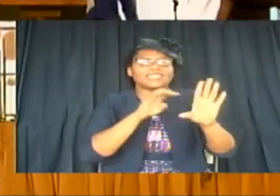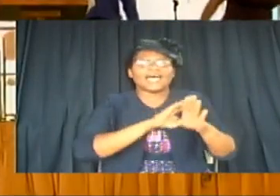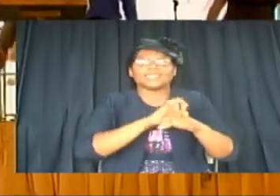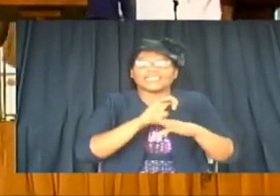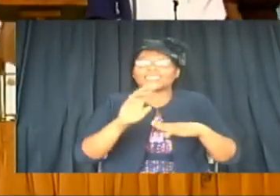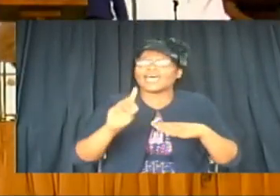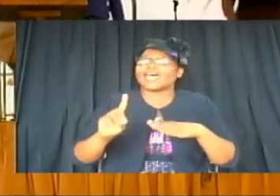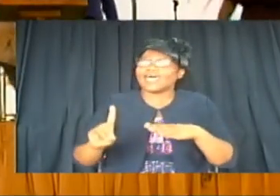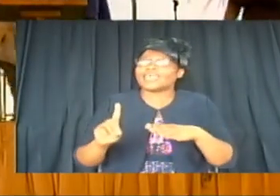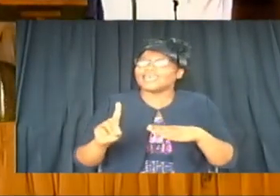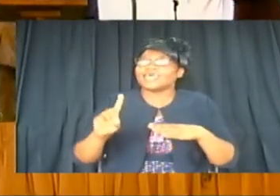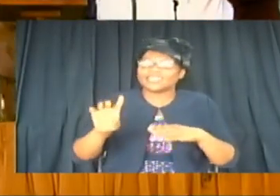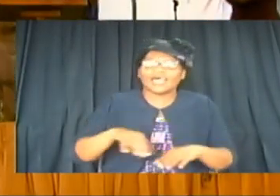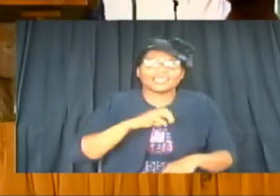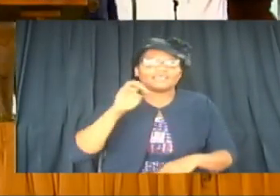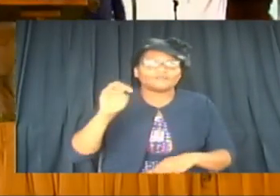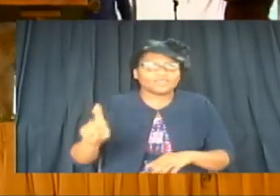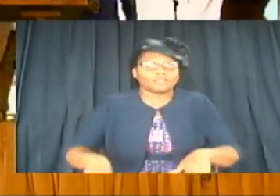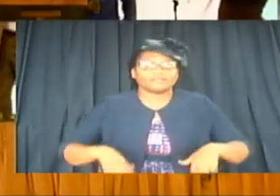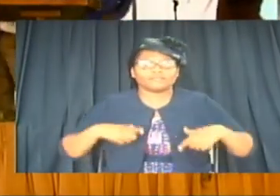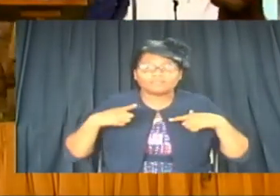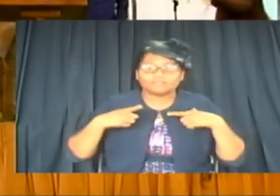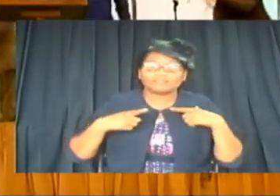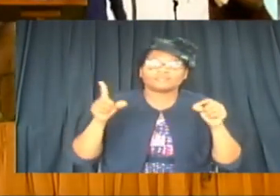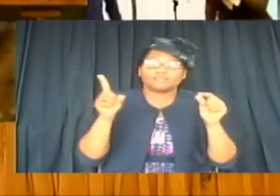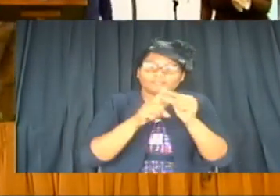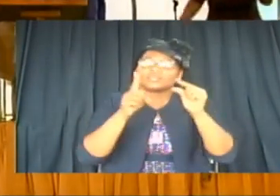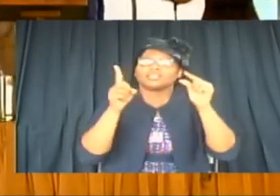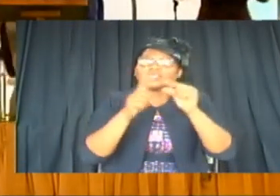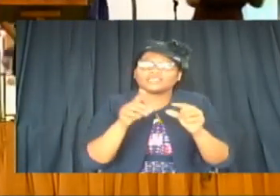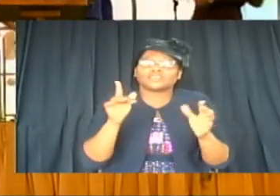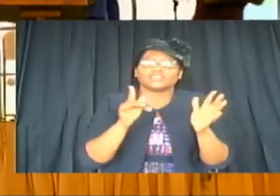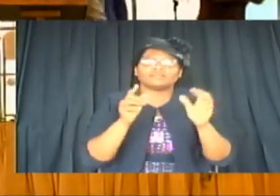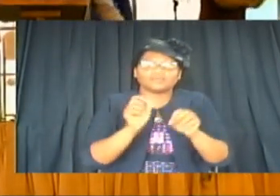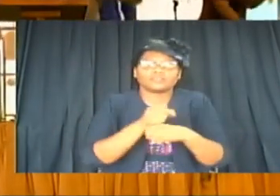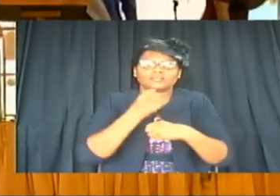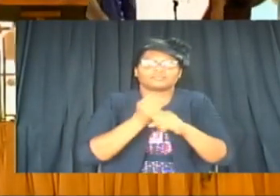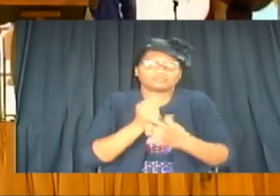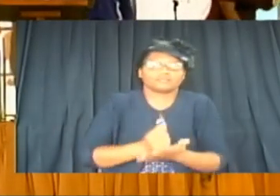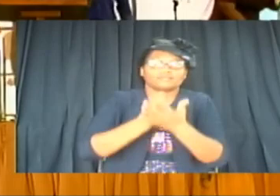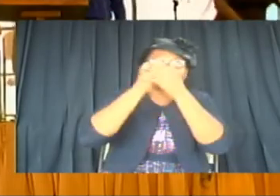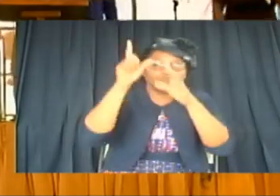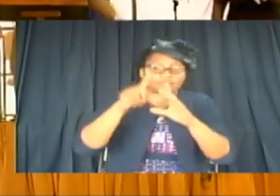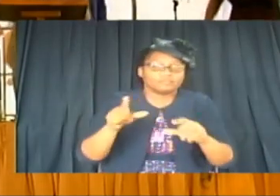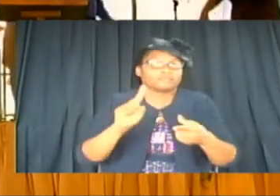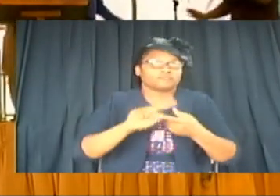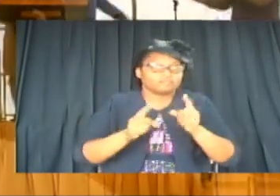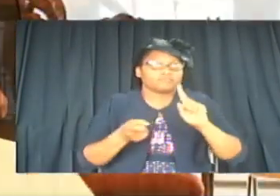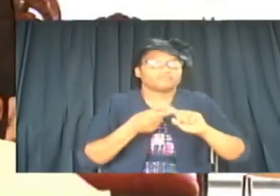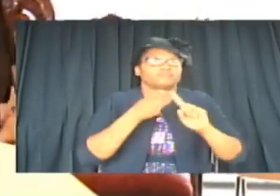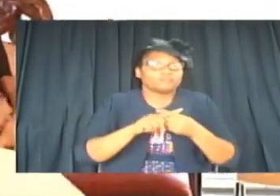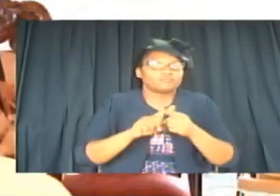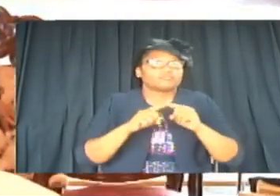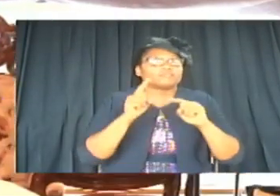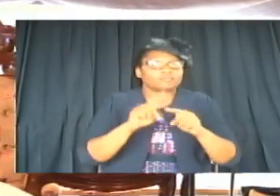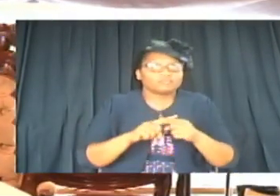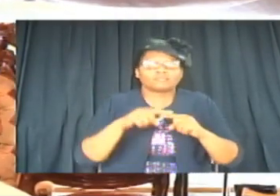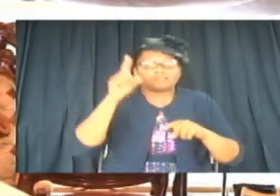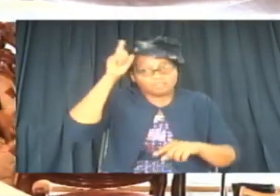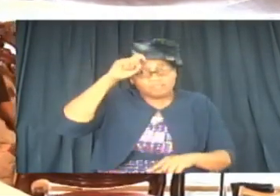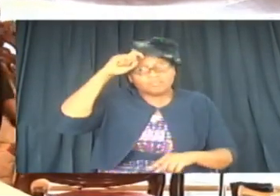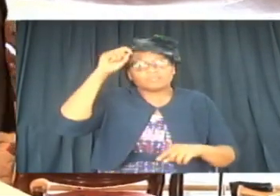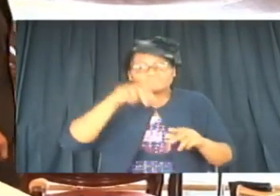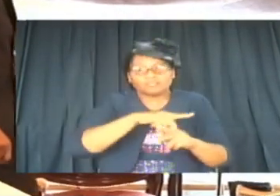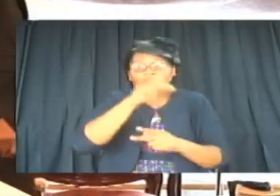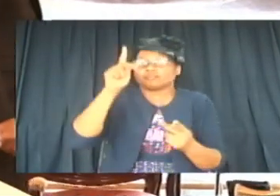beginning and the end. The living one incarnate. The helpless in a prayer. All wisdom and